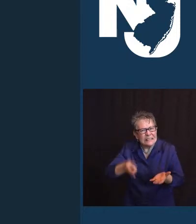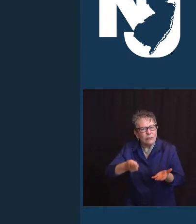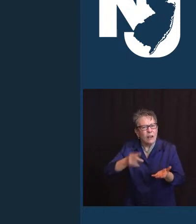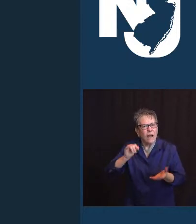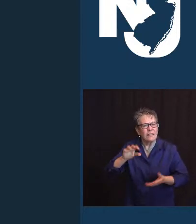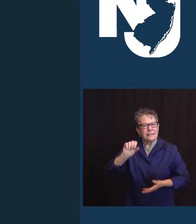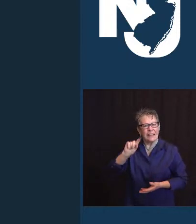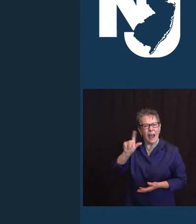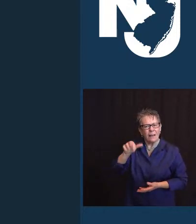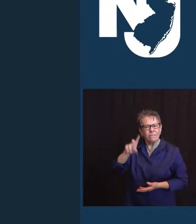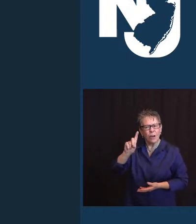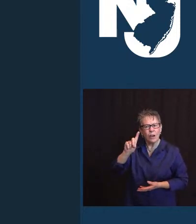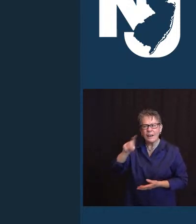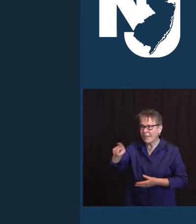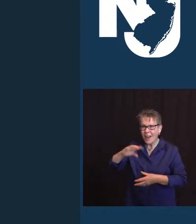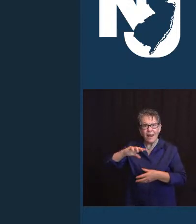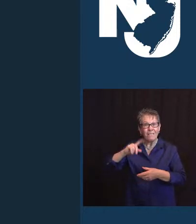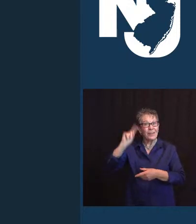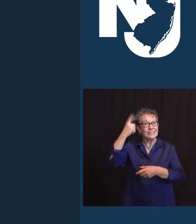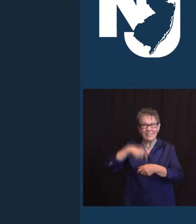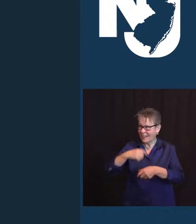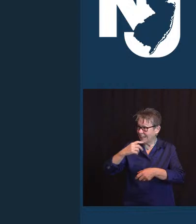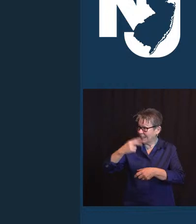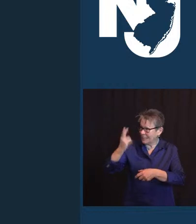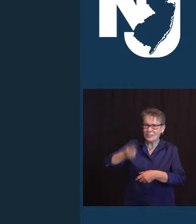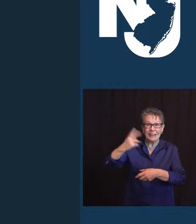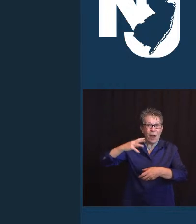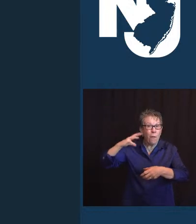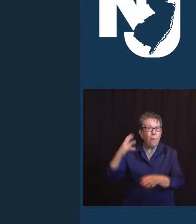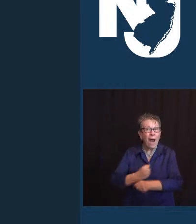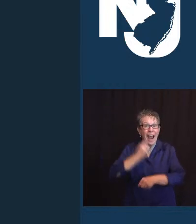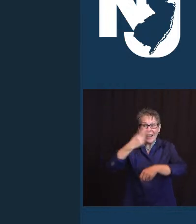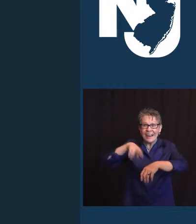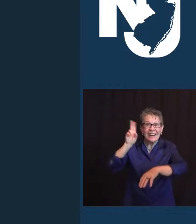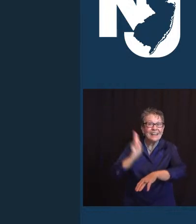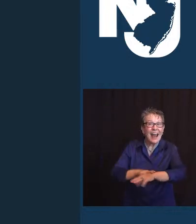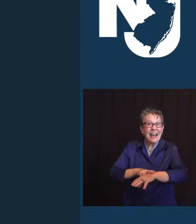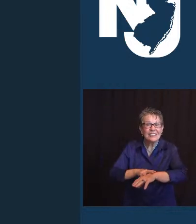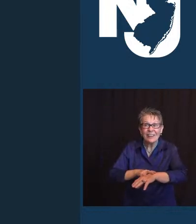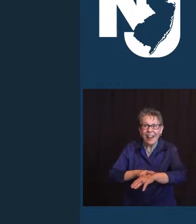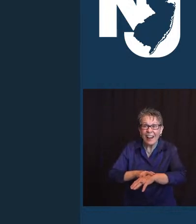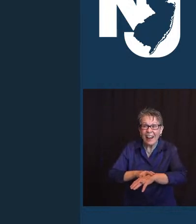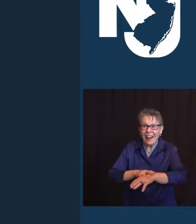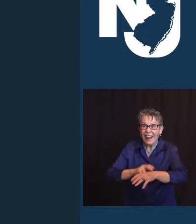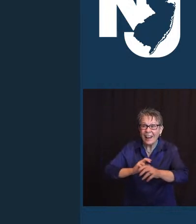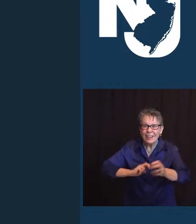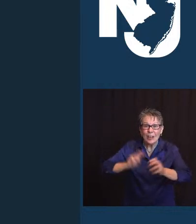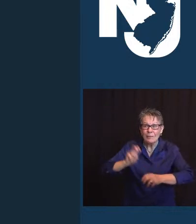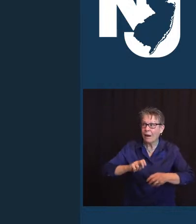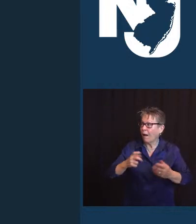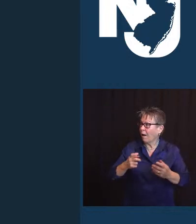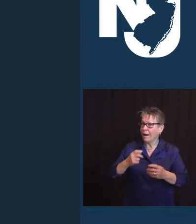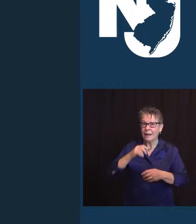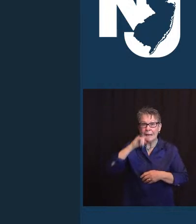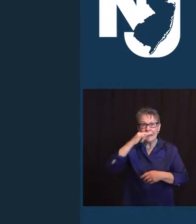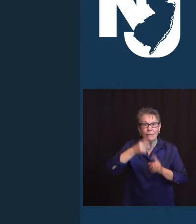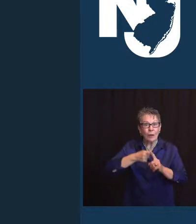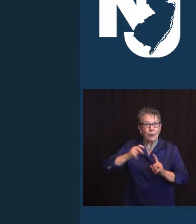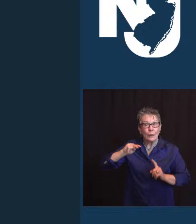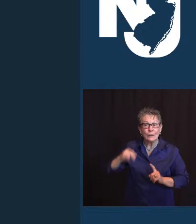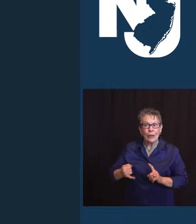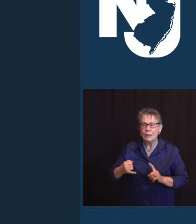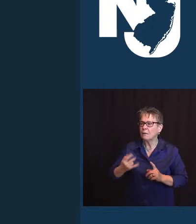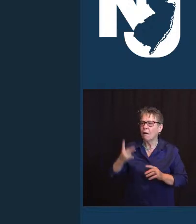for a national title by Shane Griffith of New Jersey. Unbelievable. There is no doubt, by the way, we said this last week, New Jersey is